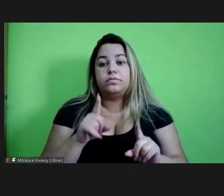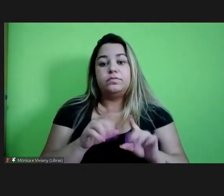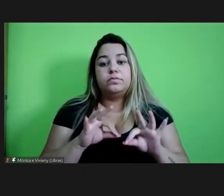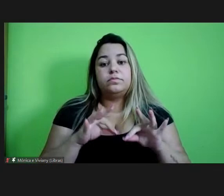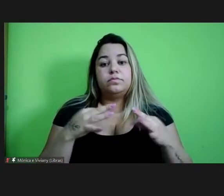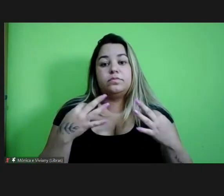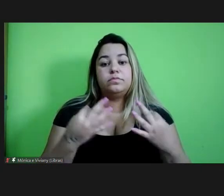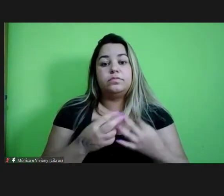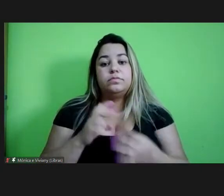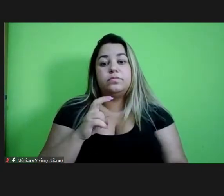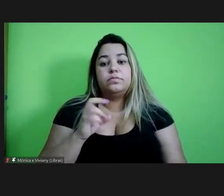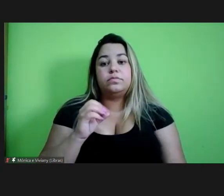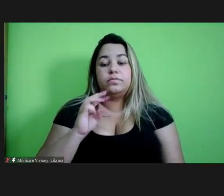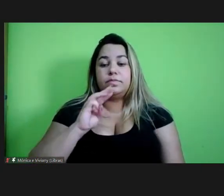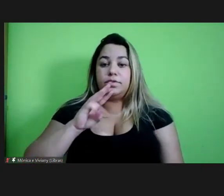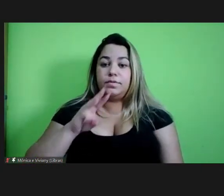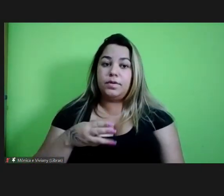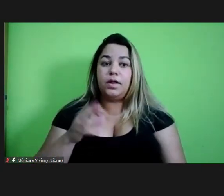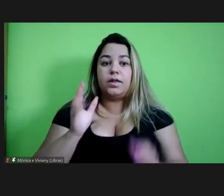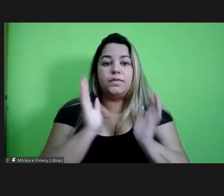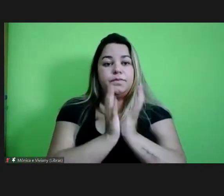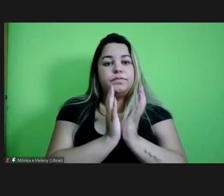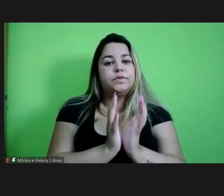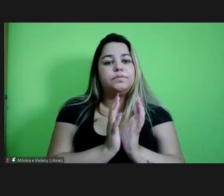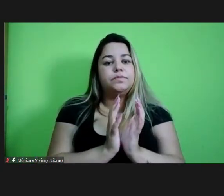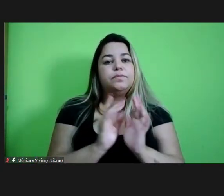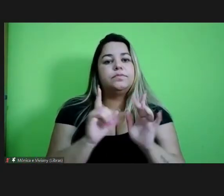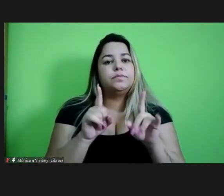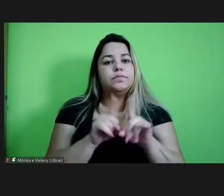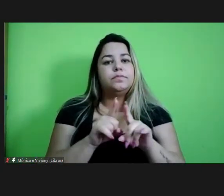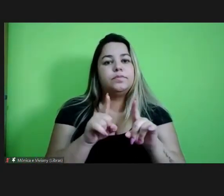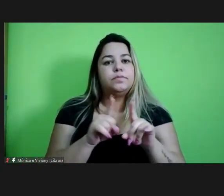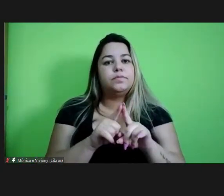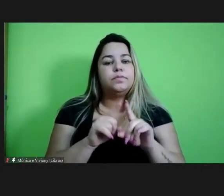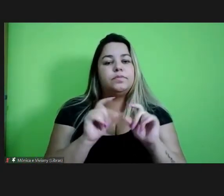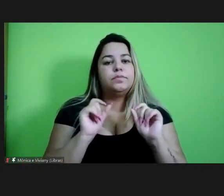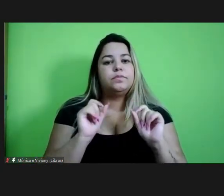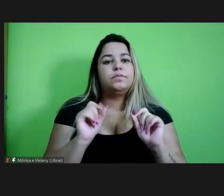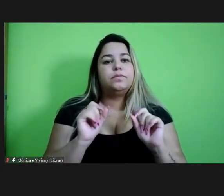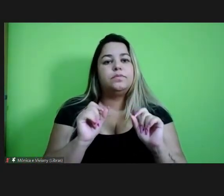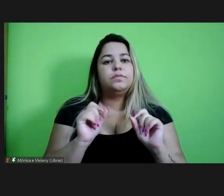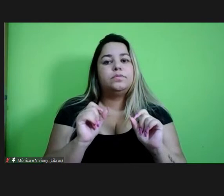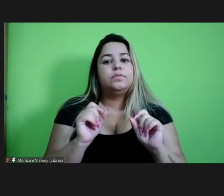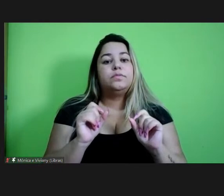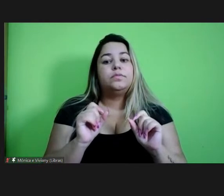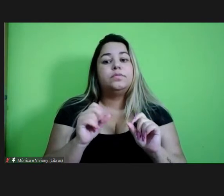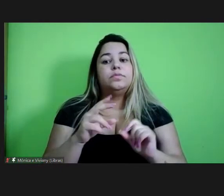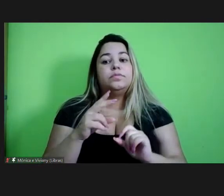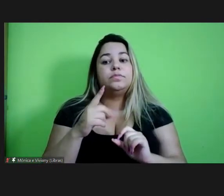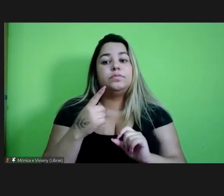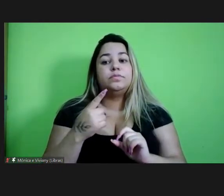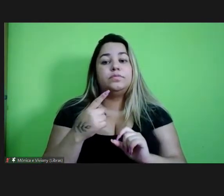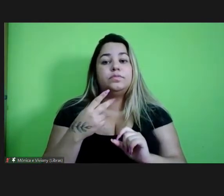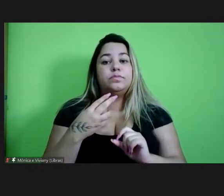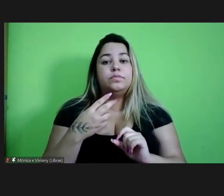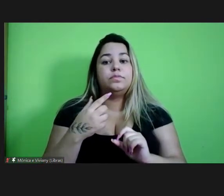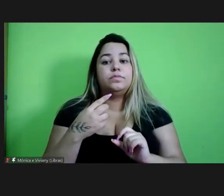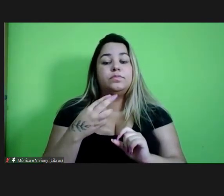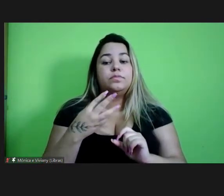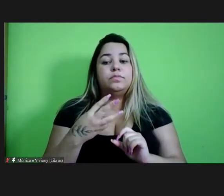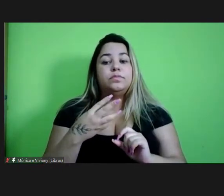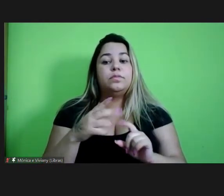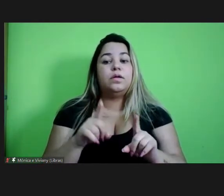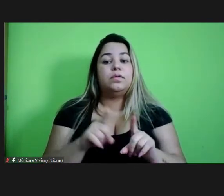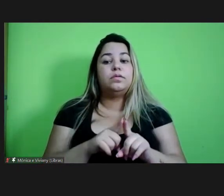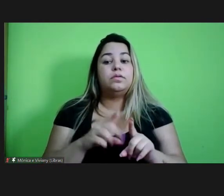We have 50,000 teams. So these teams are here in the Secretariat of Primary Attention. We have many